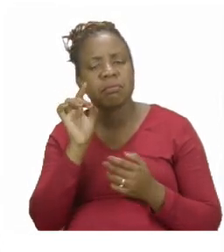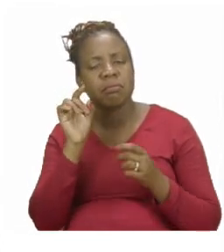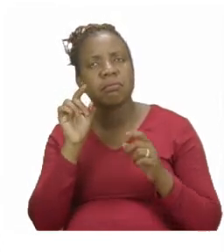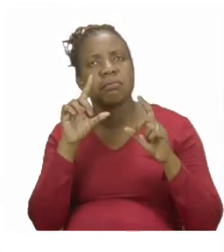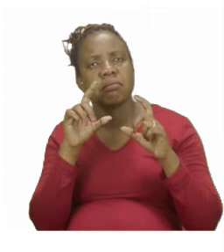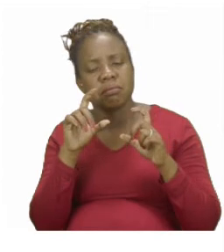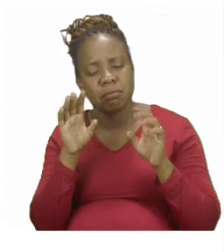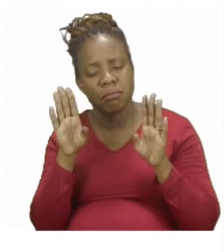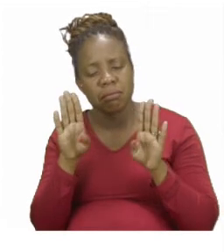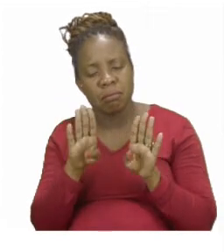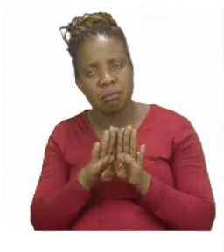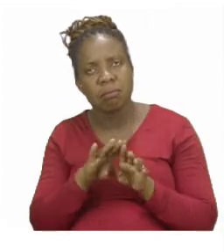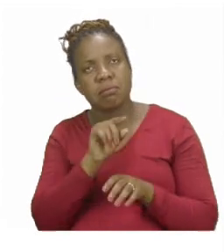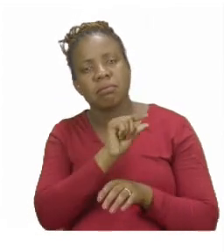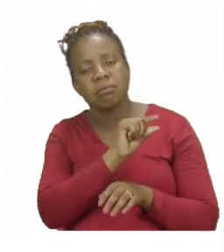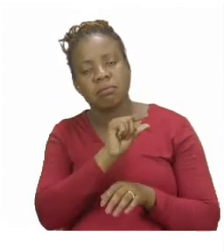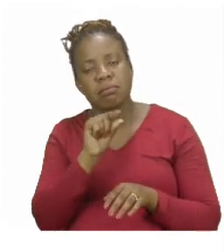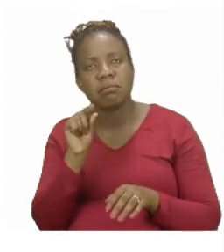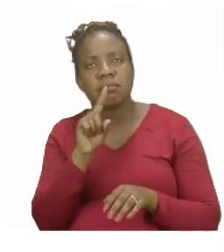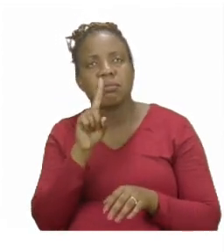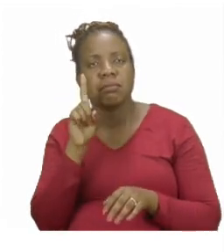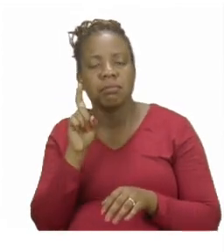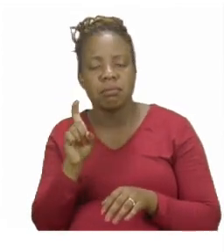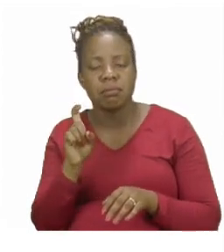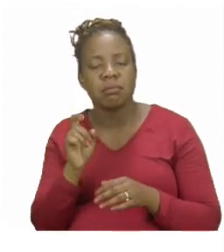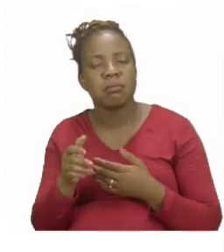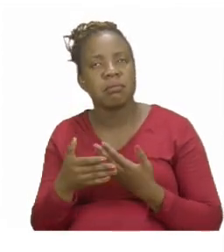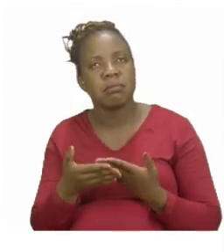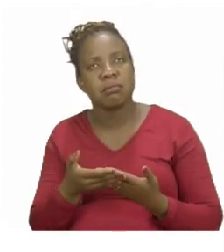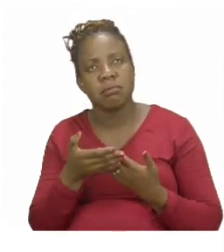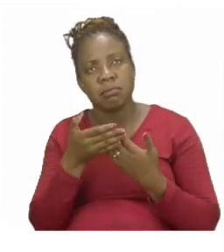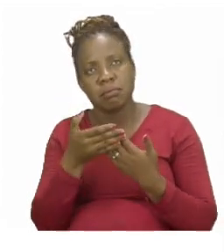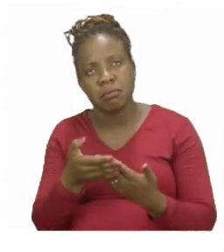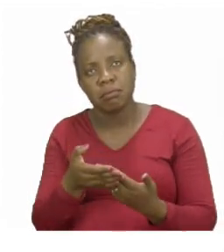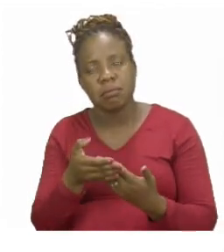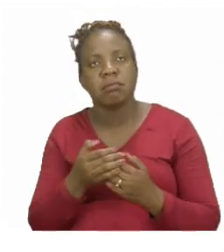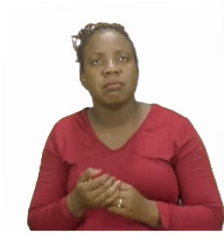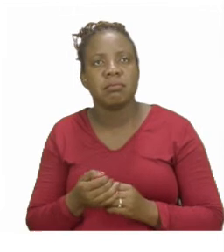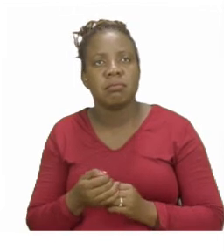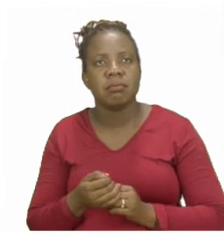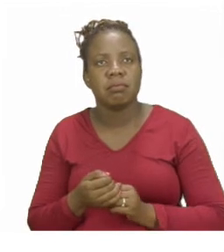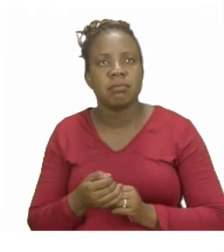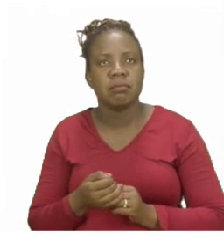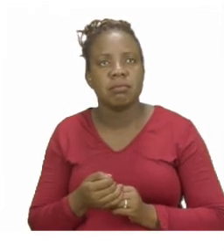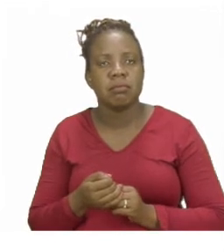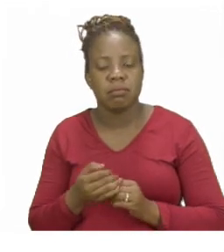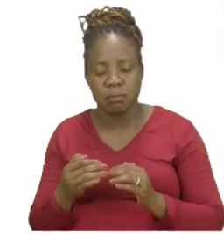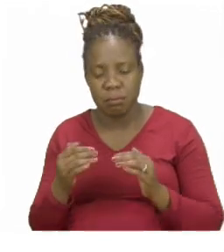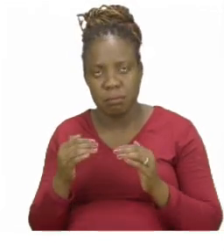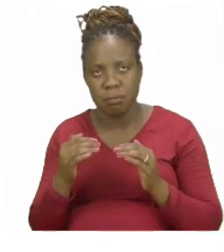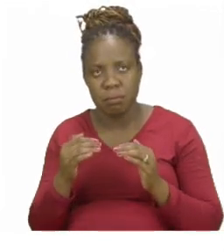sentence that can help you as an example. Now, at the bottom of the page, in